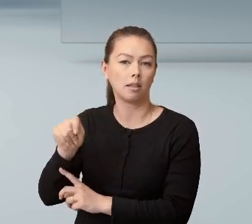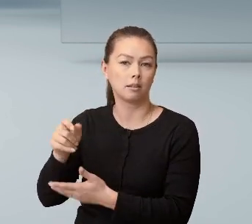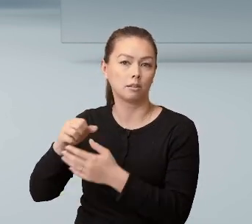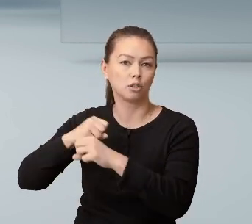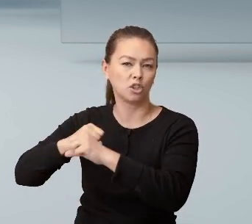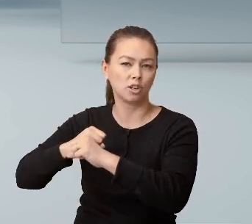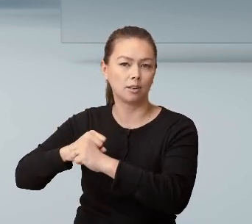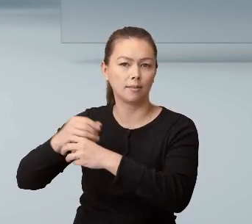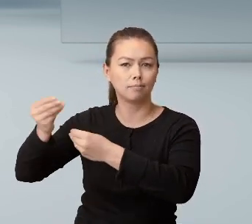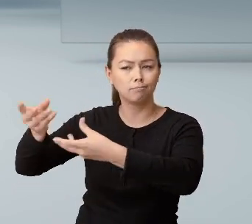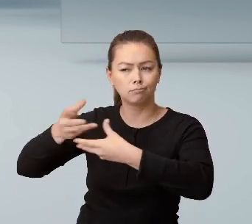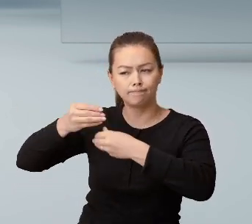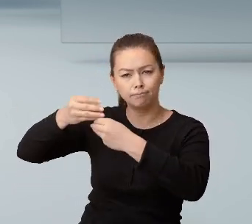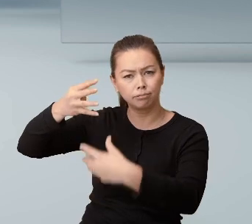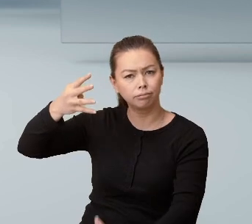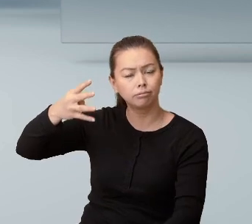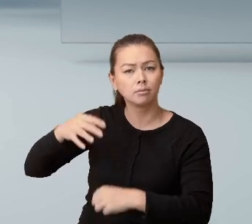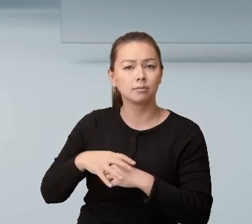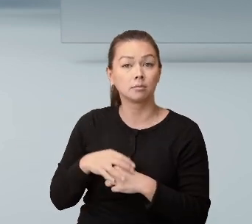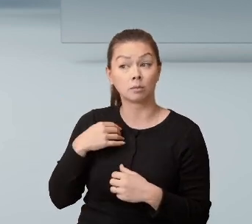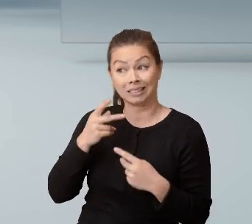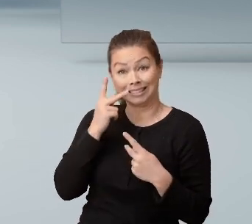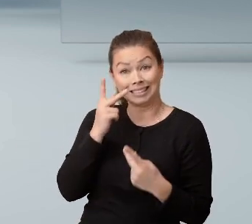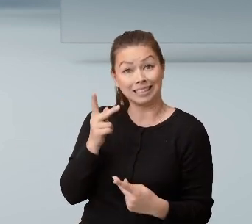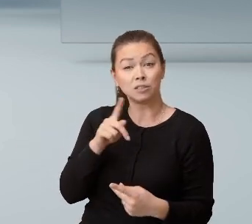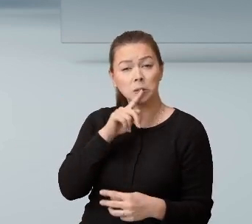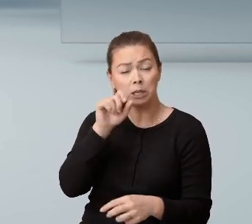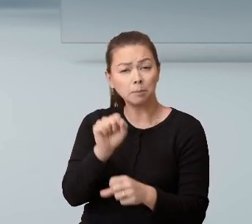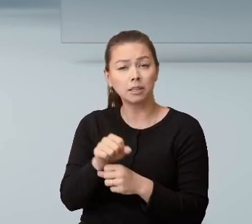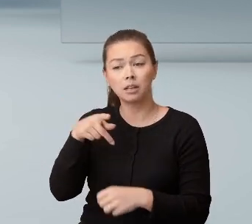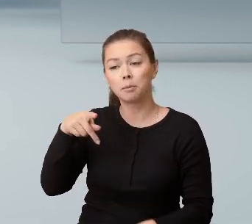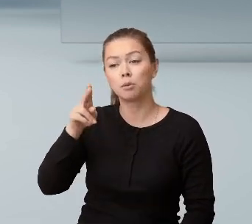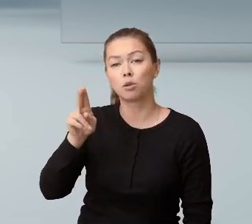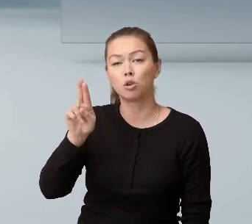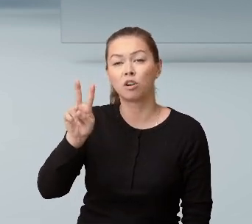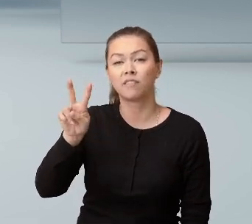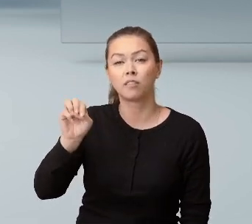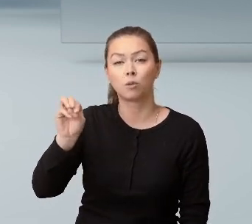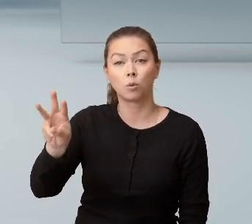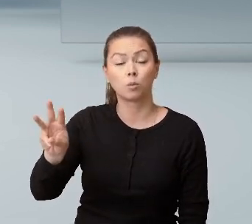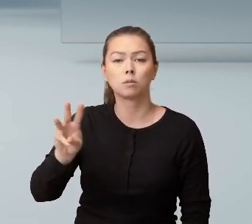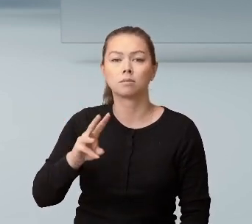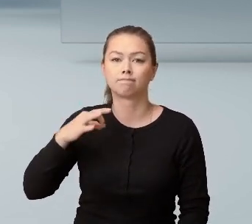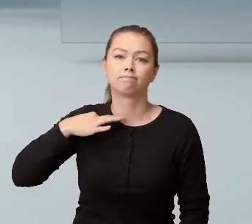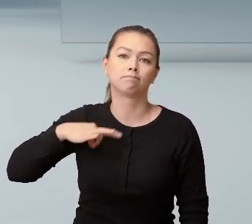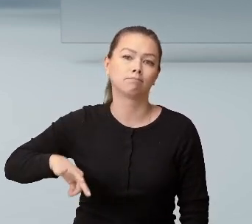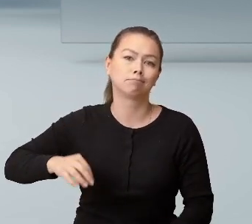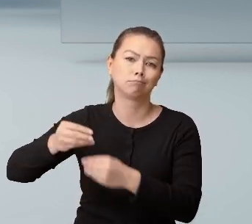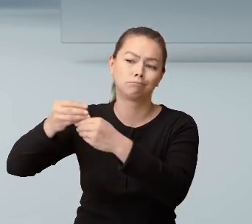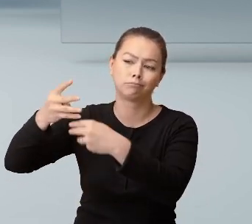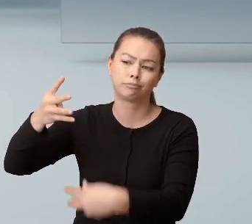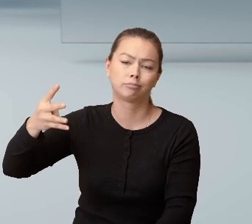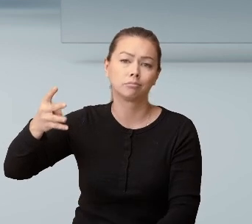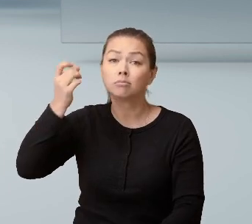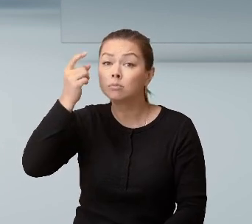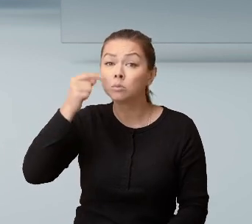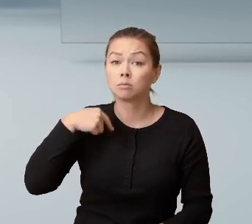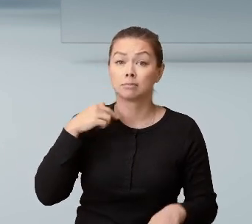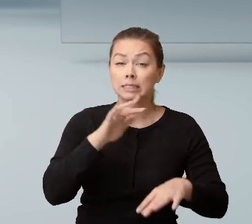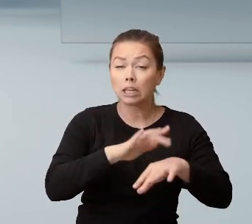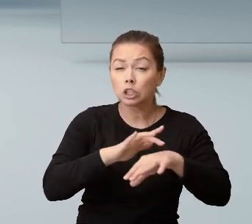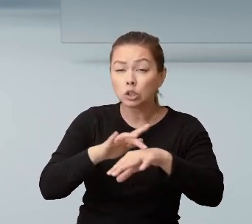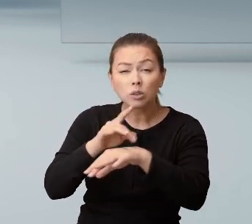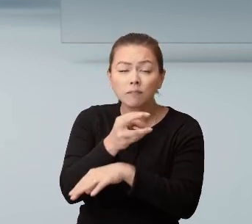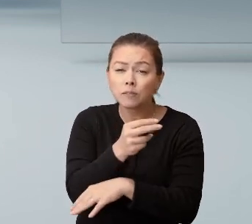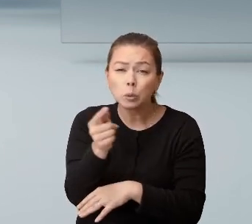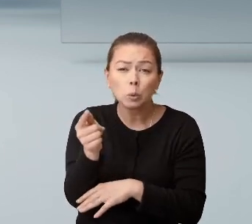So you can see how the Purview toolset is very useful in so many ways, and it's such a broad set of tools, and we haven't touched on all of